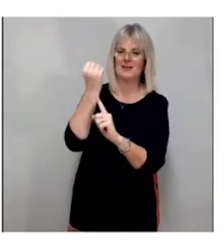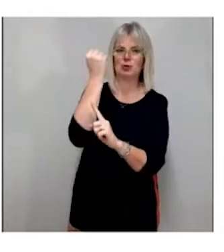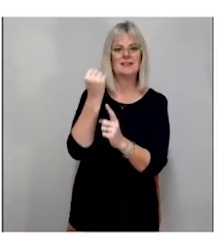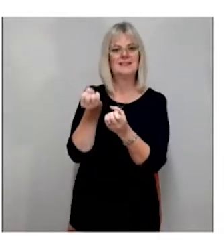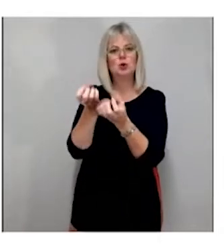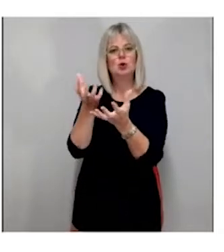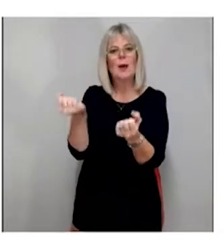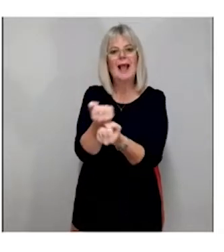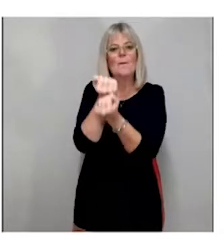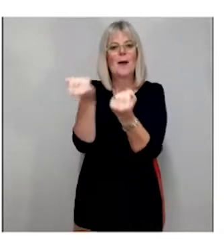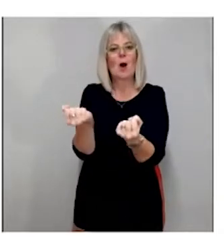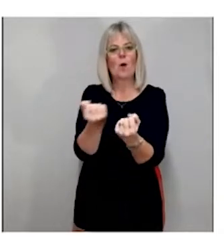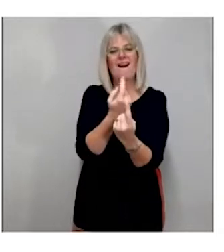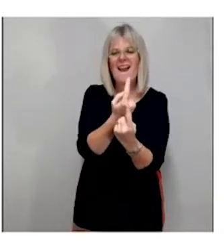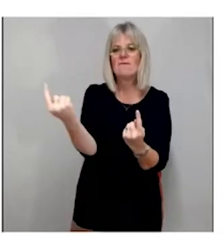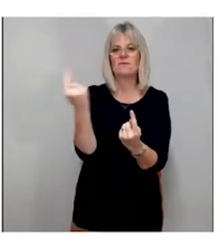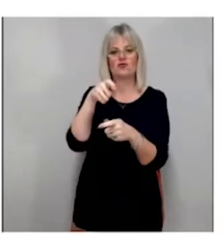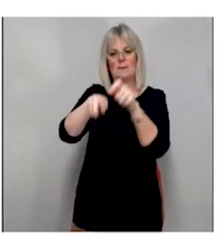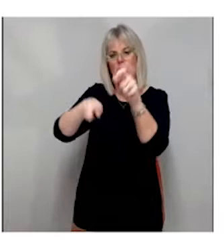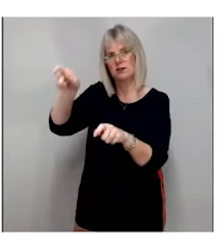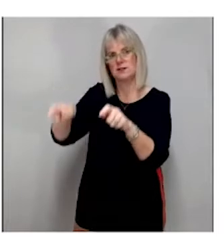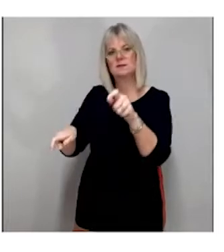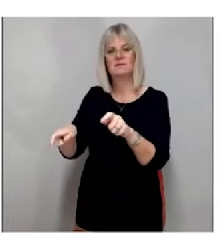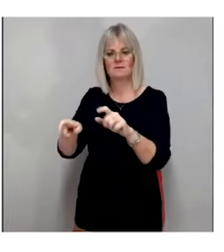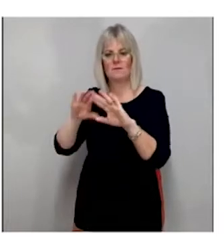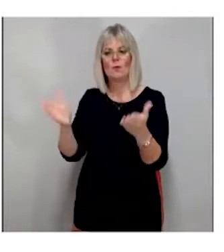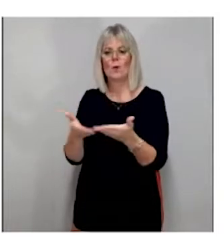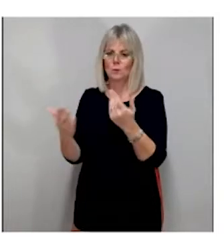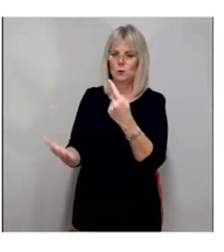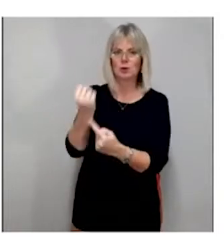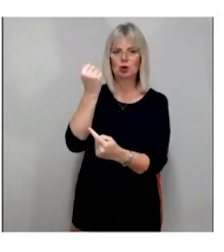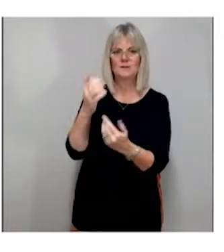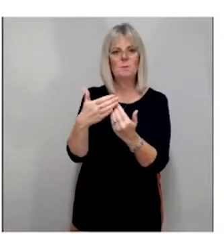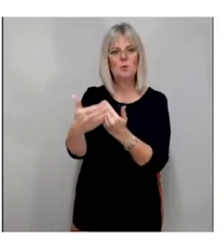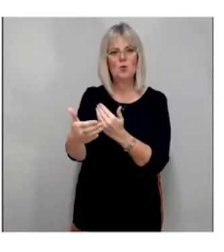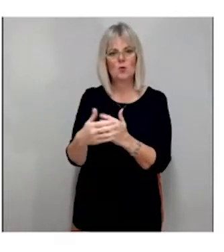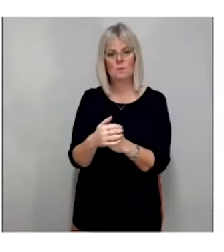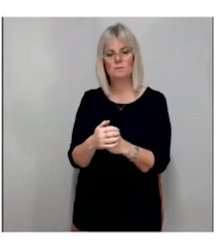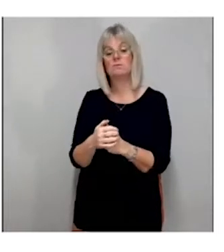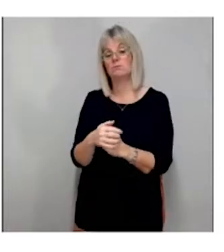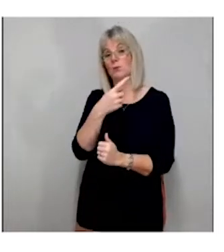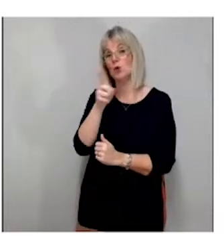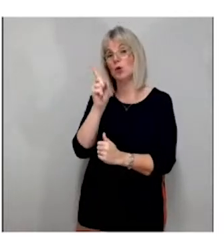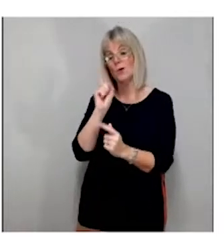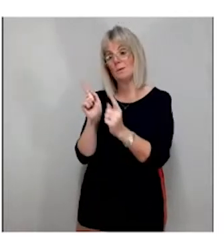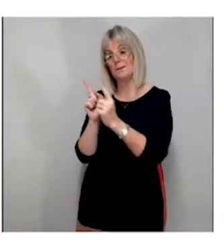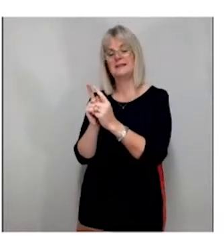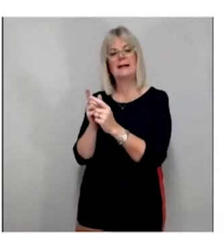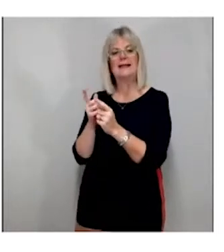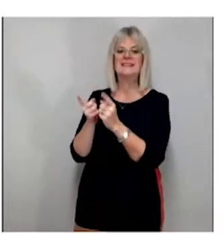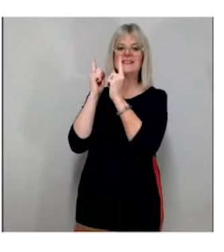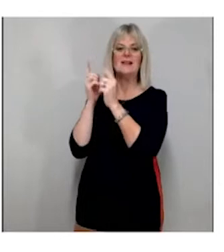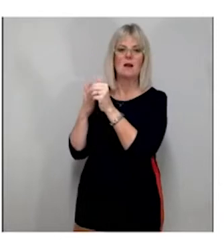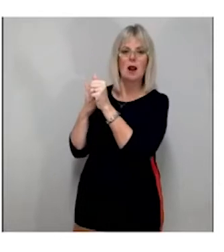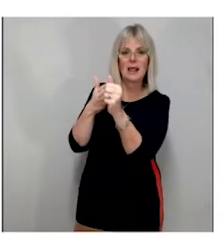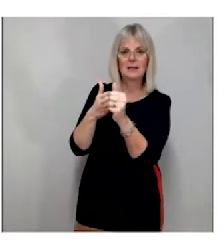organization on the planet to achieve more. You'll have the chance to meet some of our senior leaders, our policy teams, our innovators with